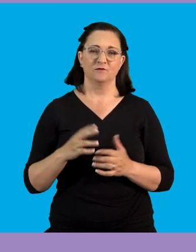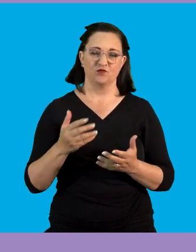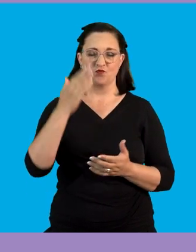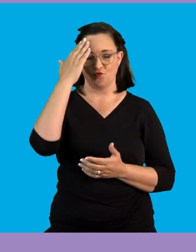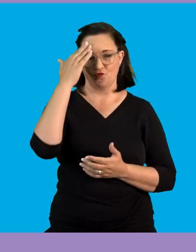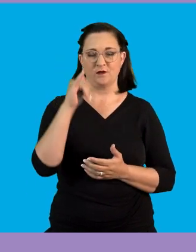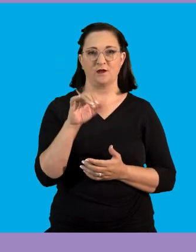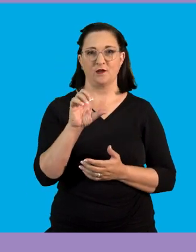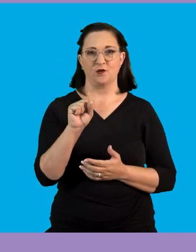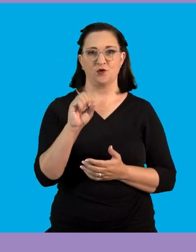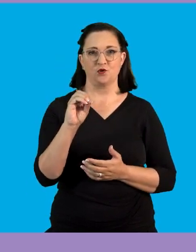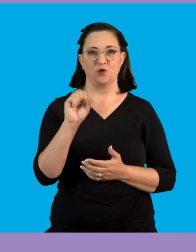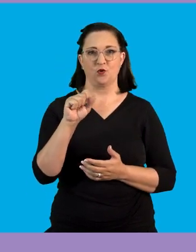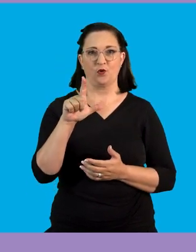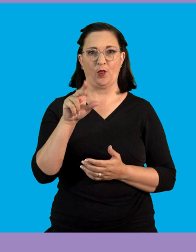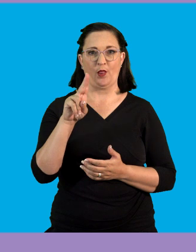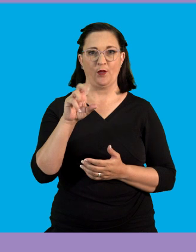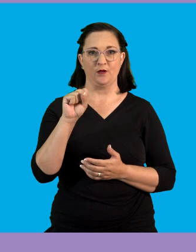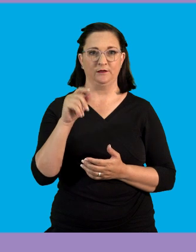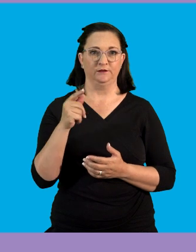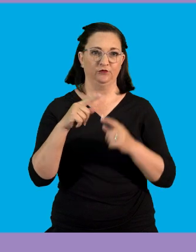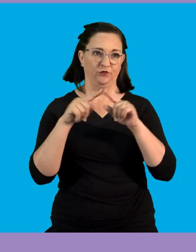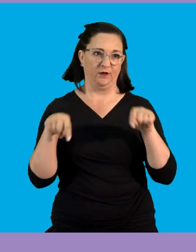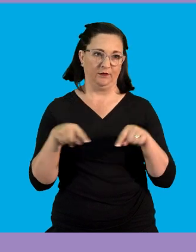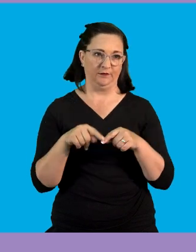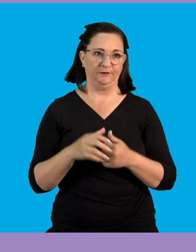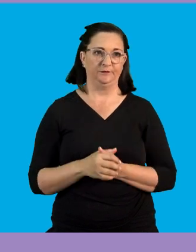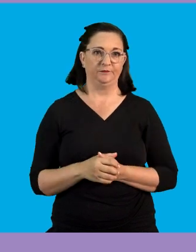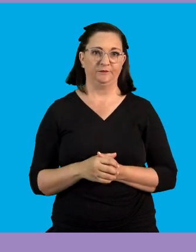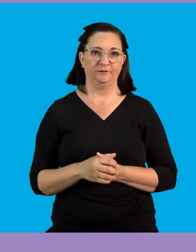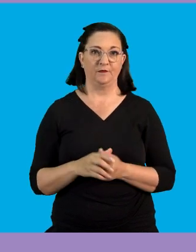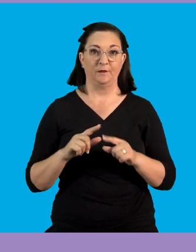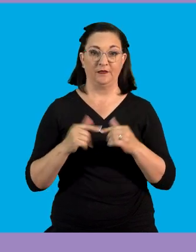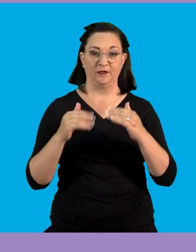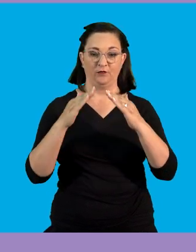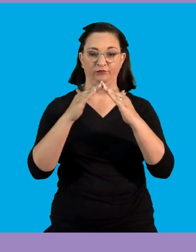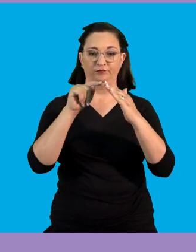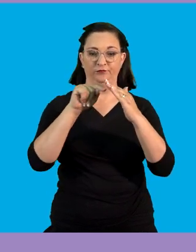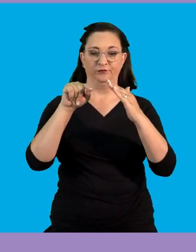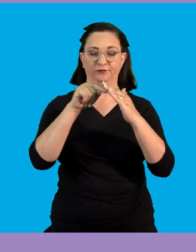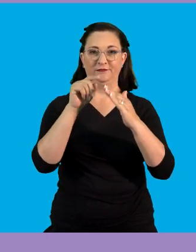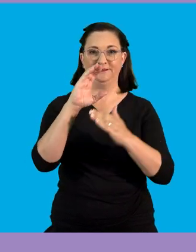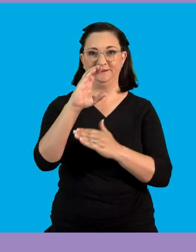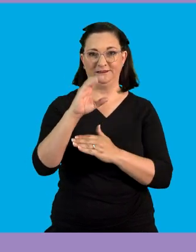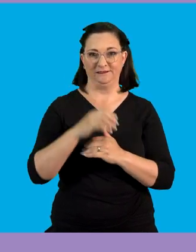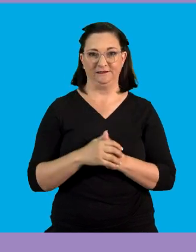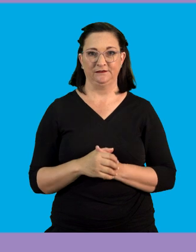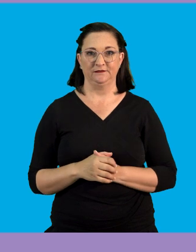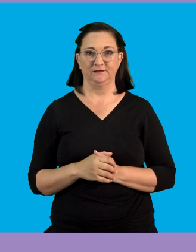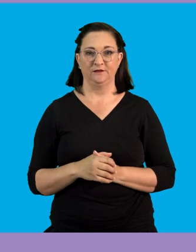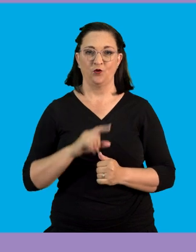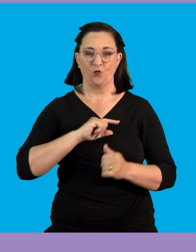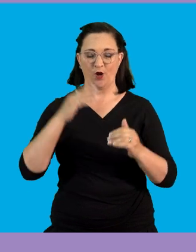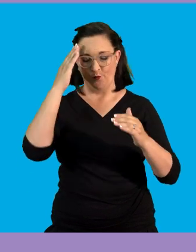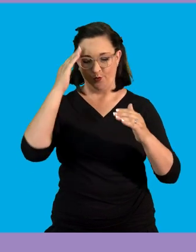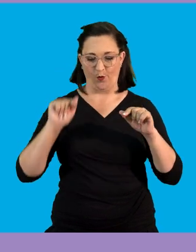That means this is an isosceles triangle. And then calculate angle C. If this is 100 and that